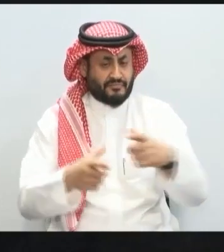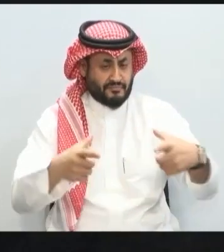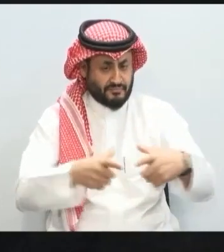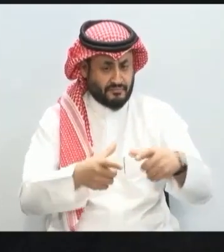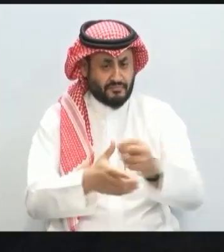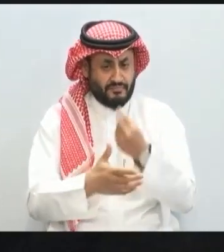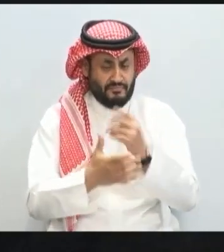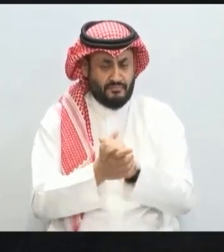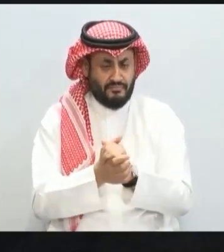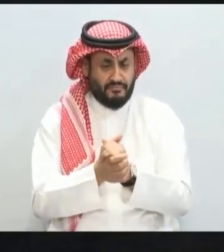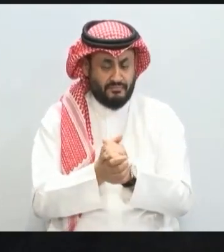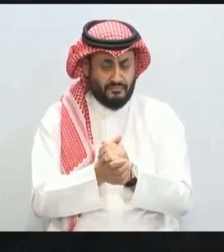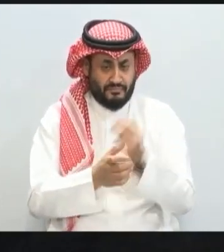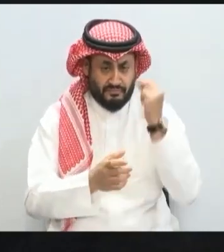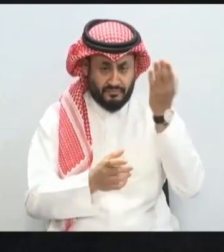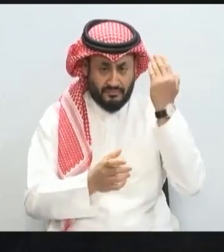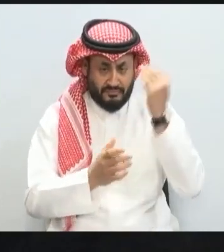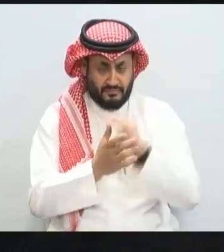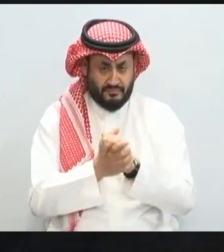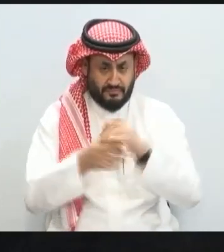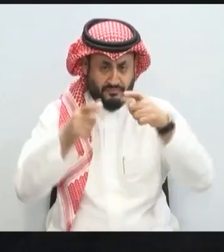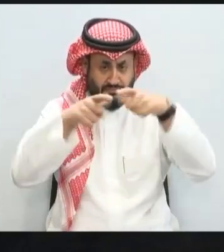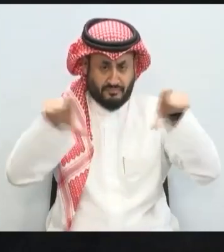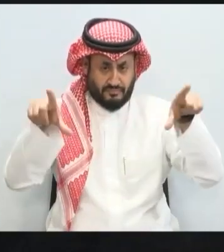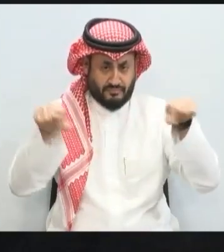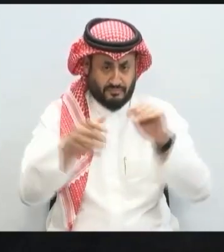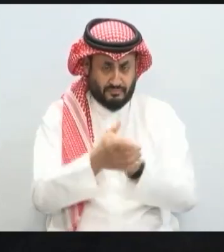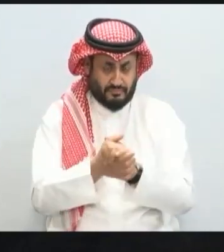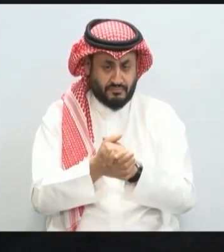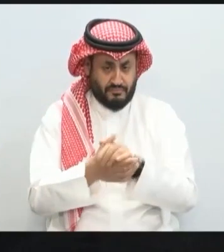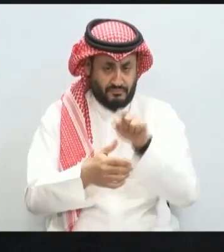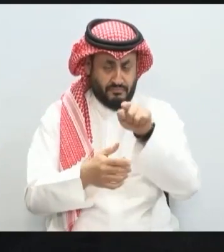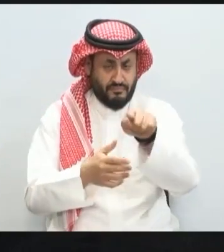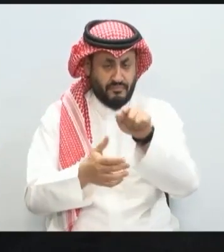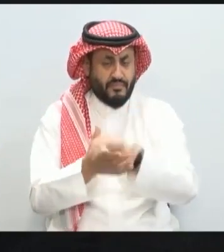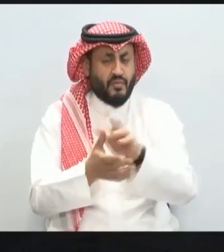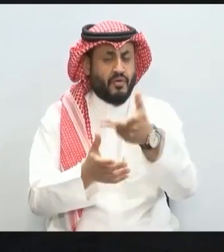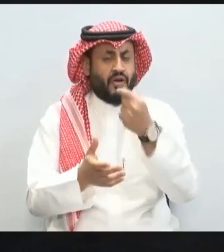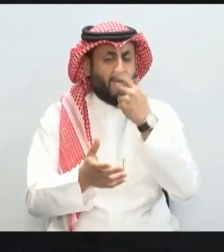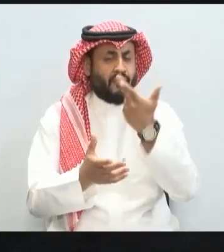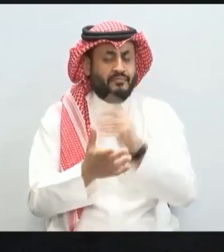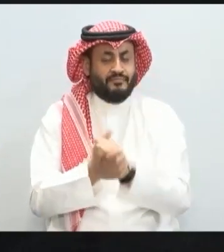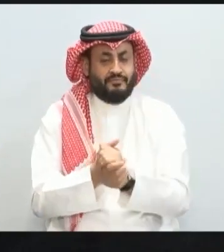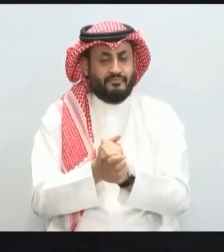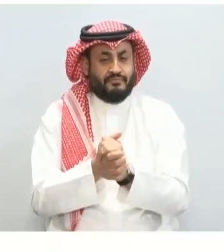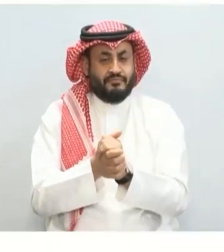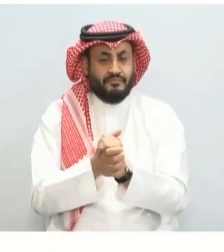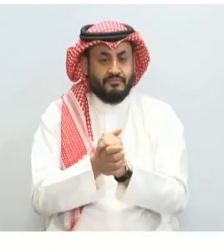also. So if you remember, the title of this unit is, yes, very good, you are what